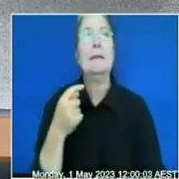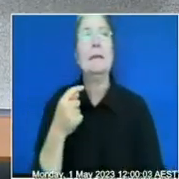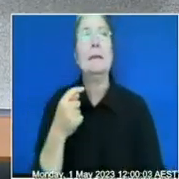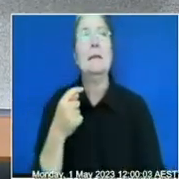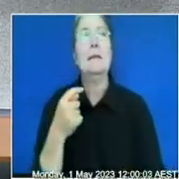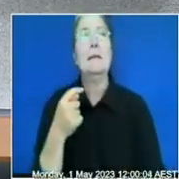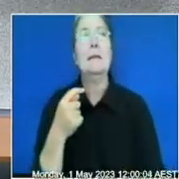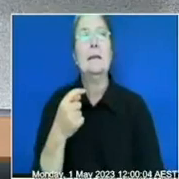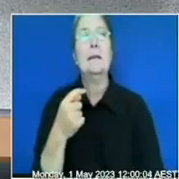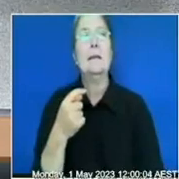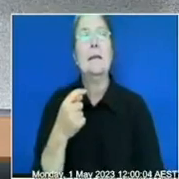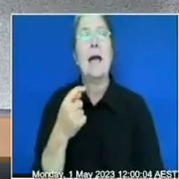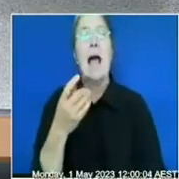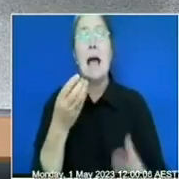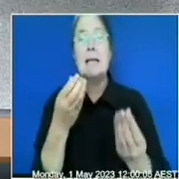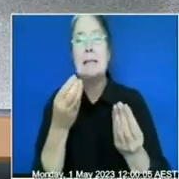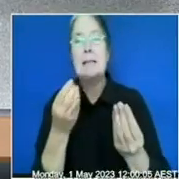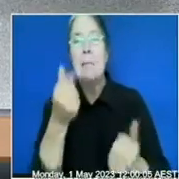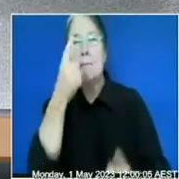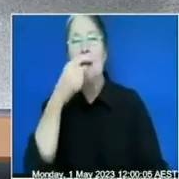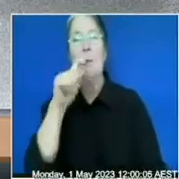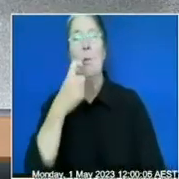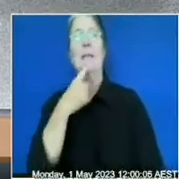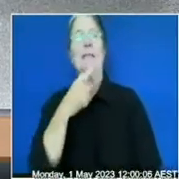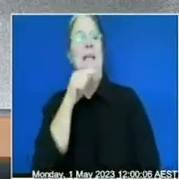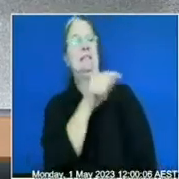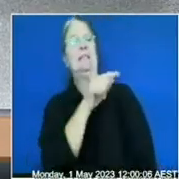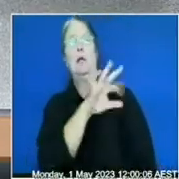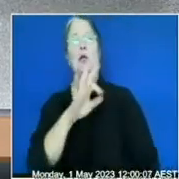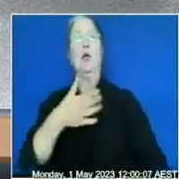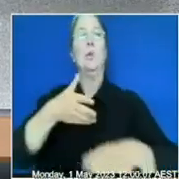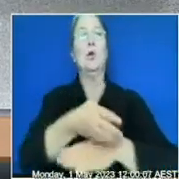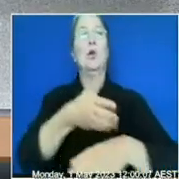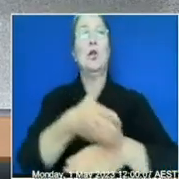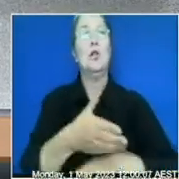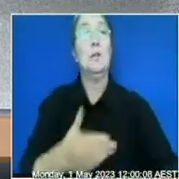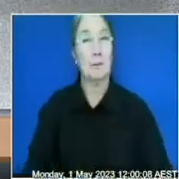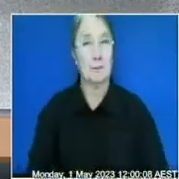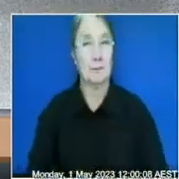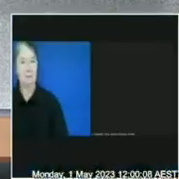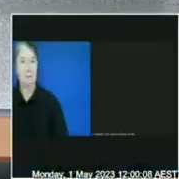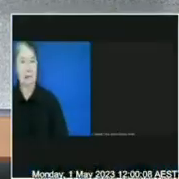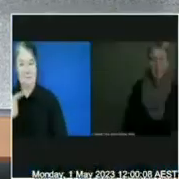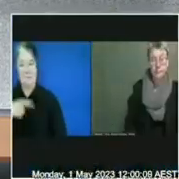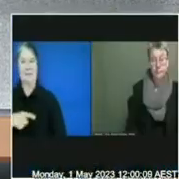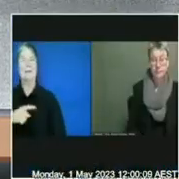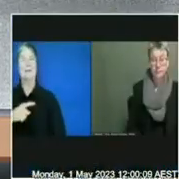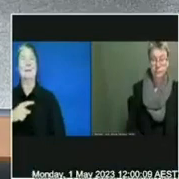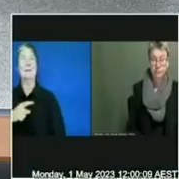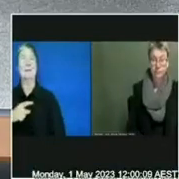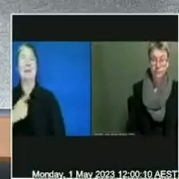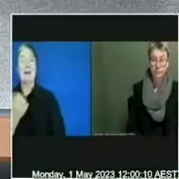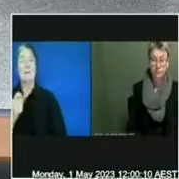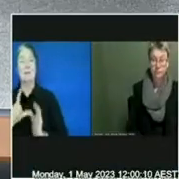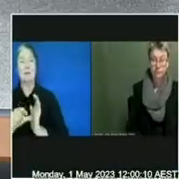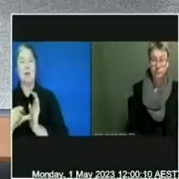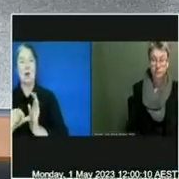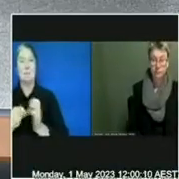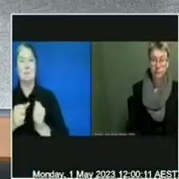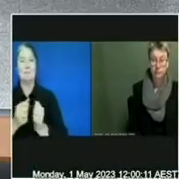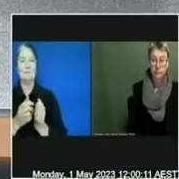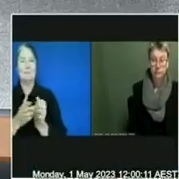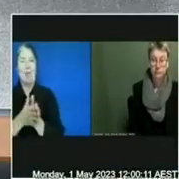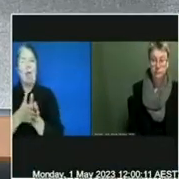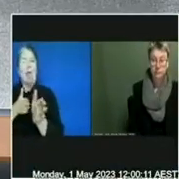It's possible. And that replacement police powers are needed?